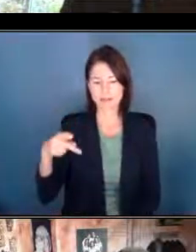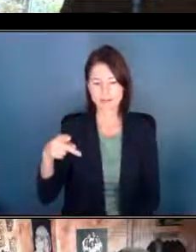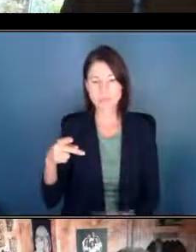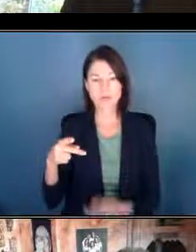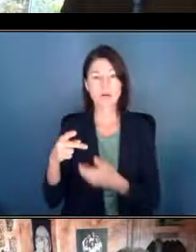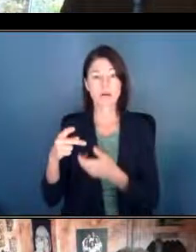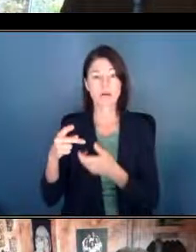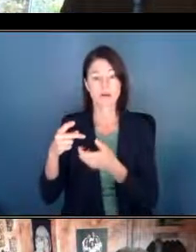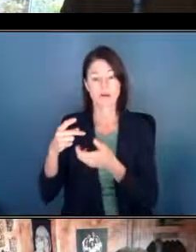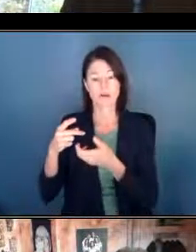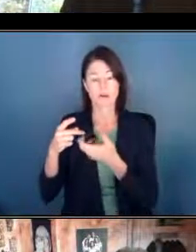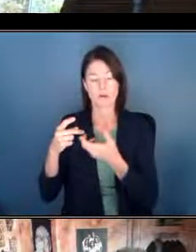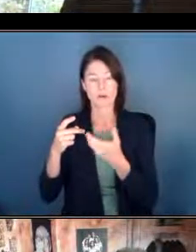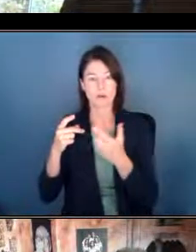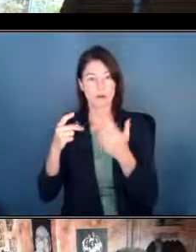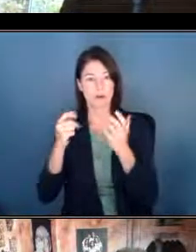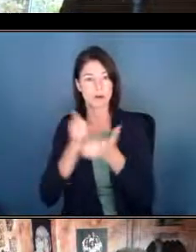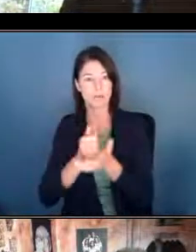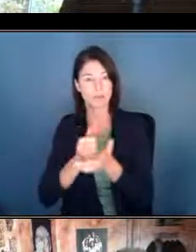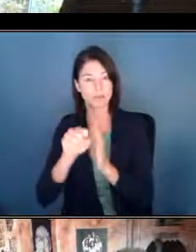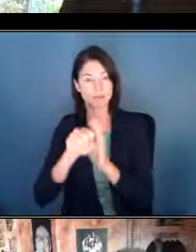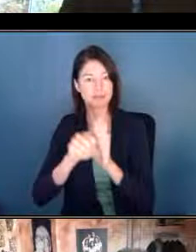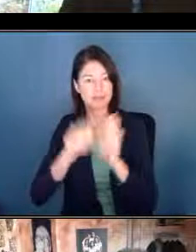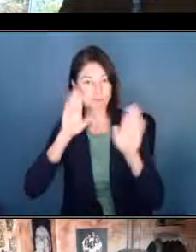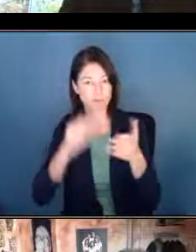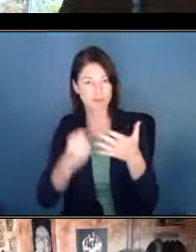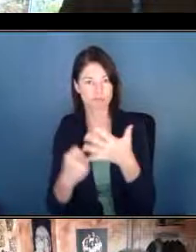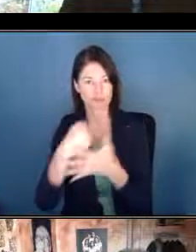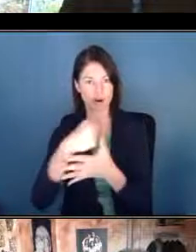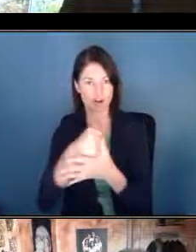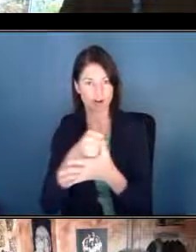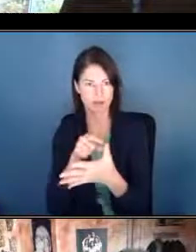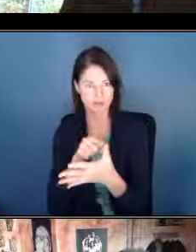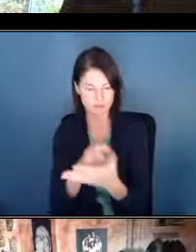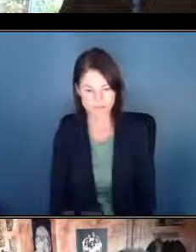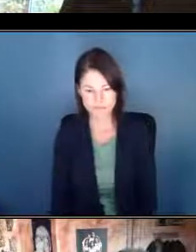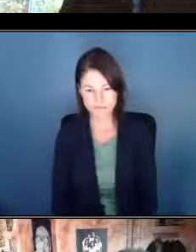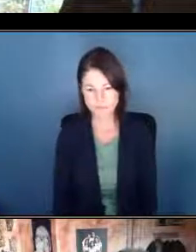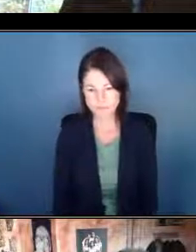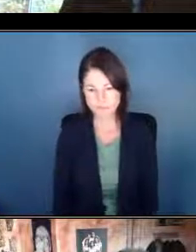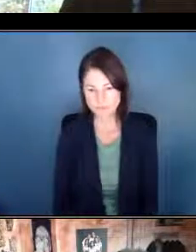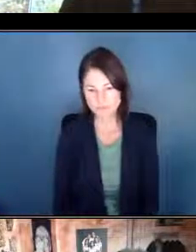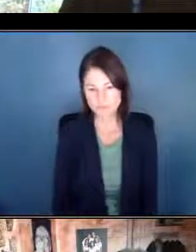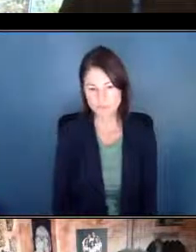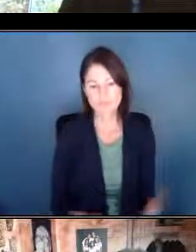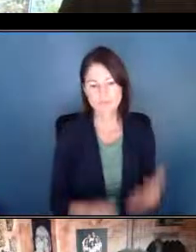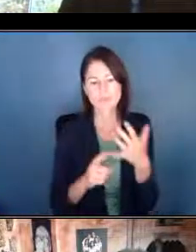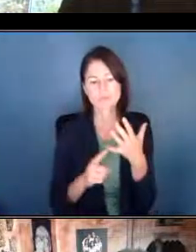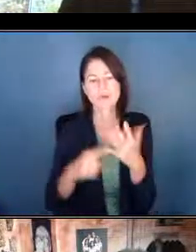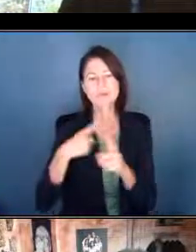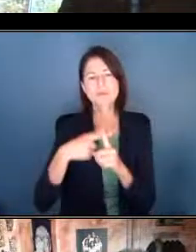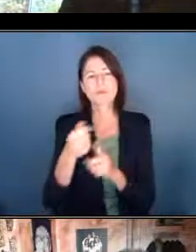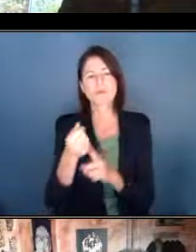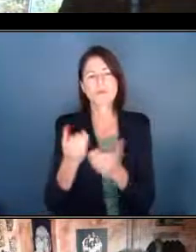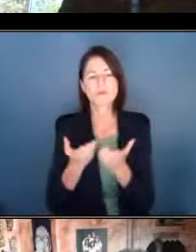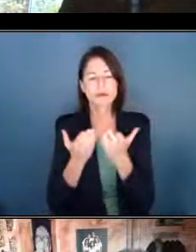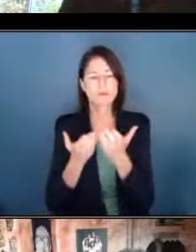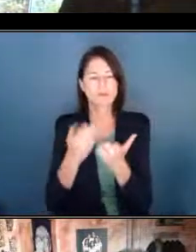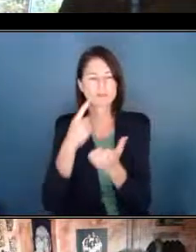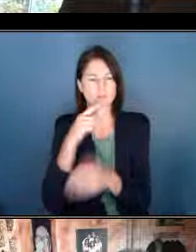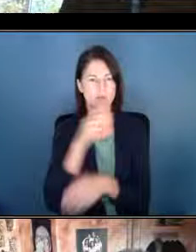priorities that the state has. Some of the things I heard about yesterday. Finally, I'm going to leave you with a few recommendations for moving forward. So with that said, with the next slide,